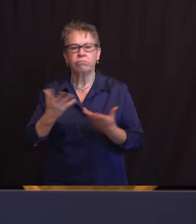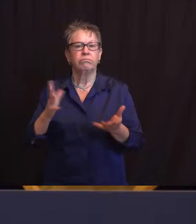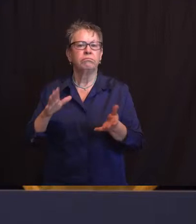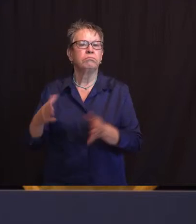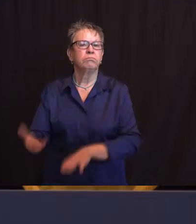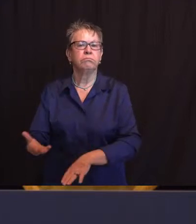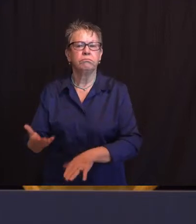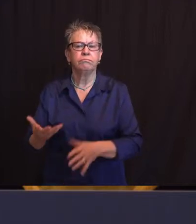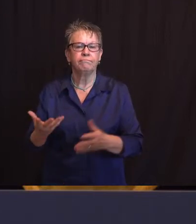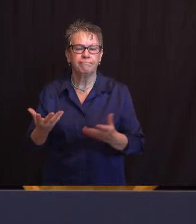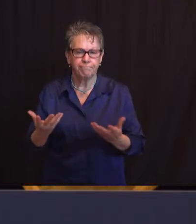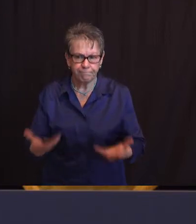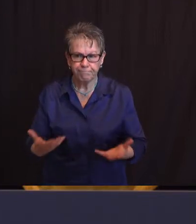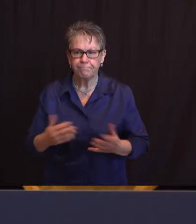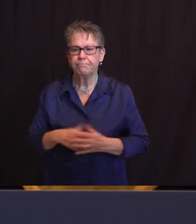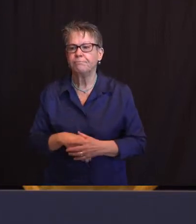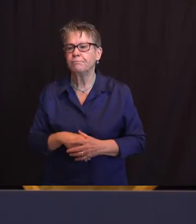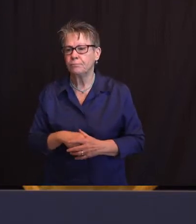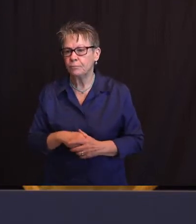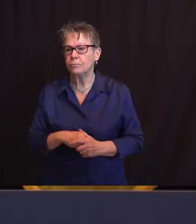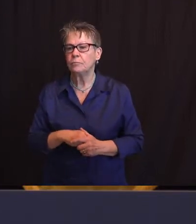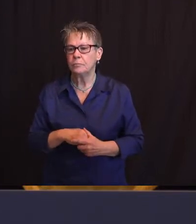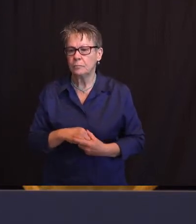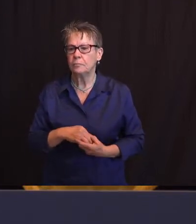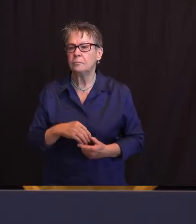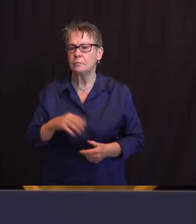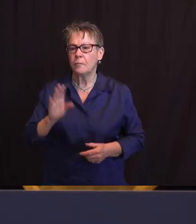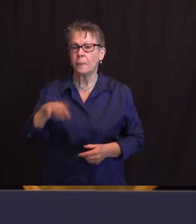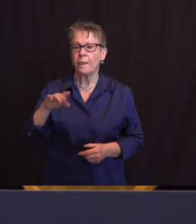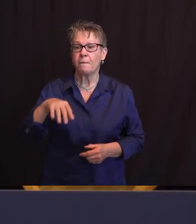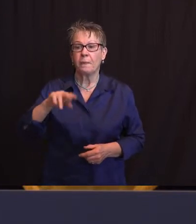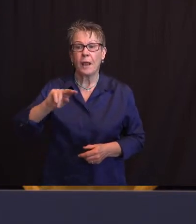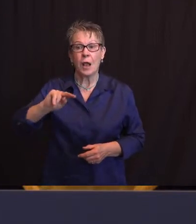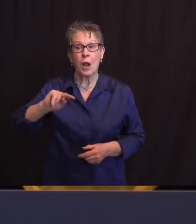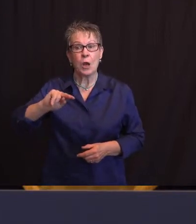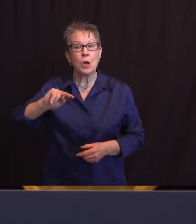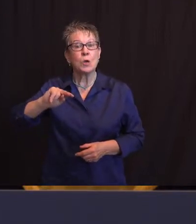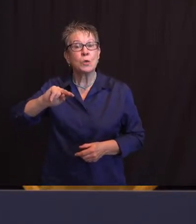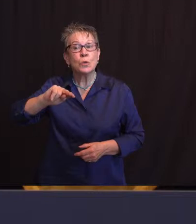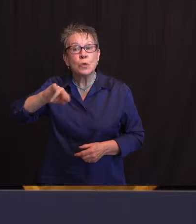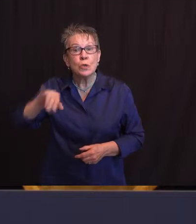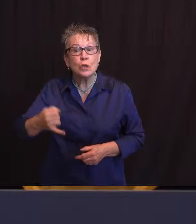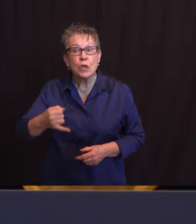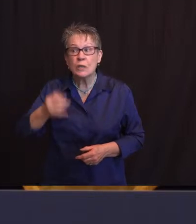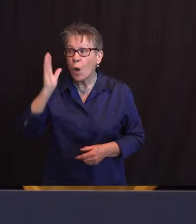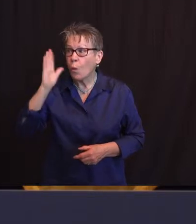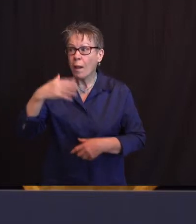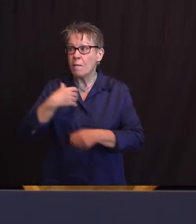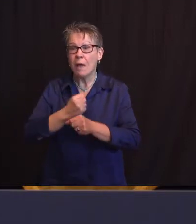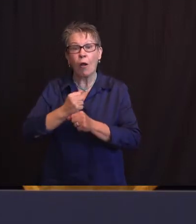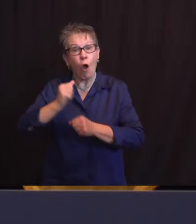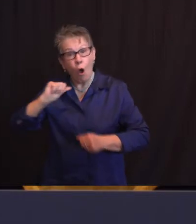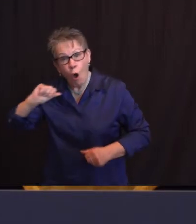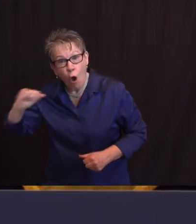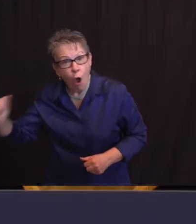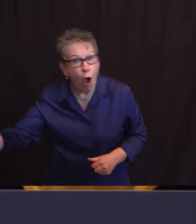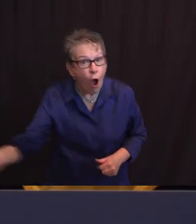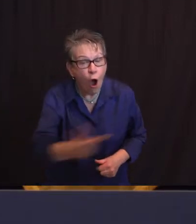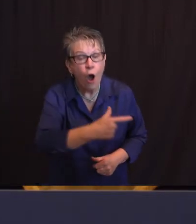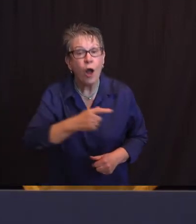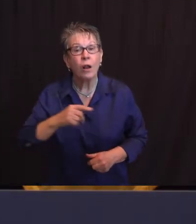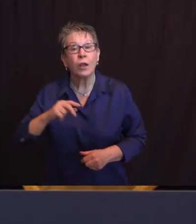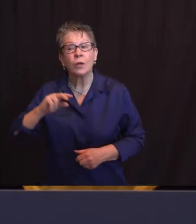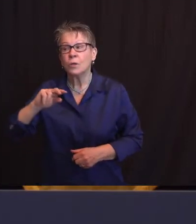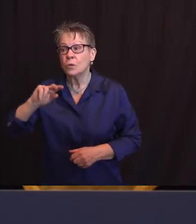When will New Jersey make everyone eligible for the vaccine now that a few states have taken that step? Lastly, how are you counting